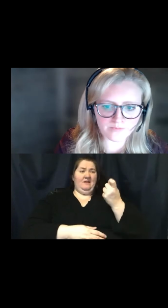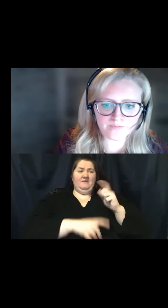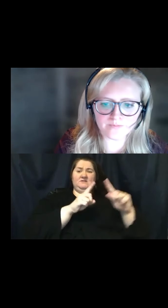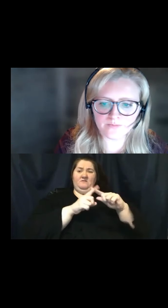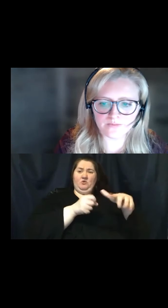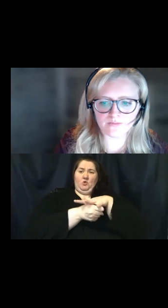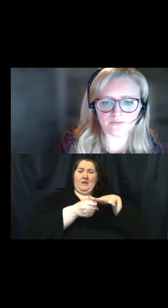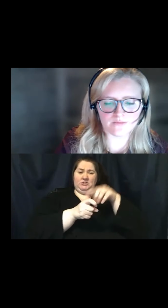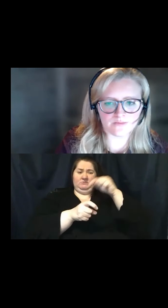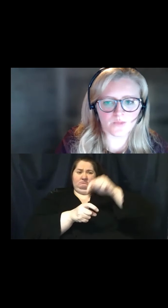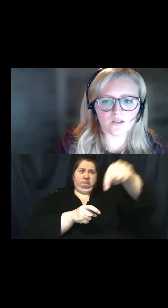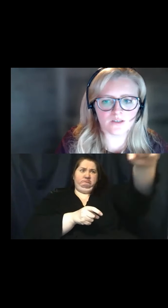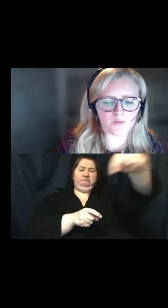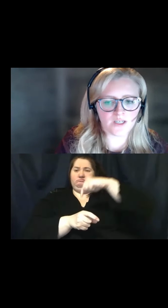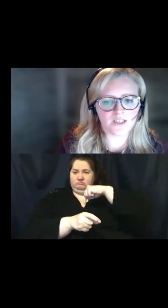project route.